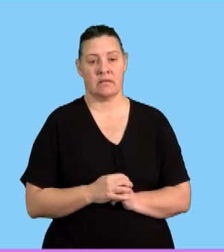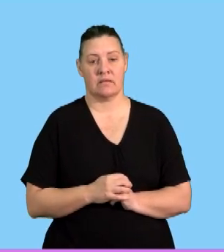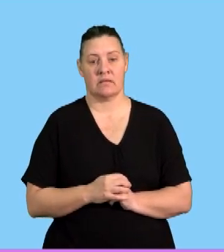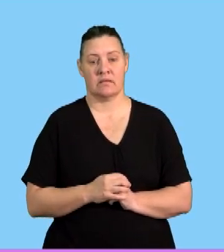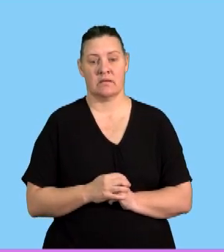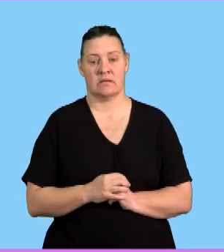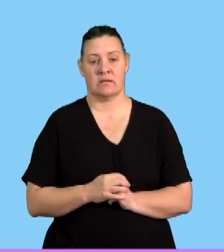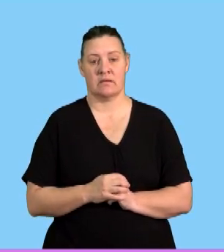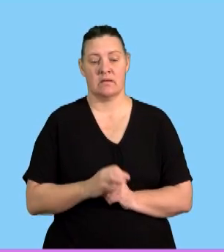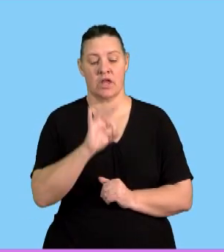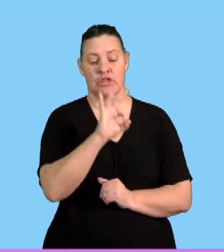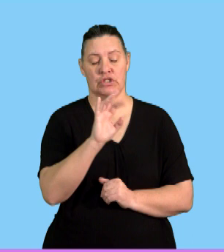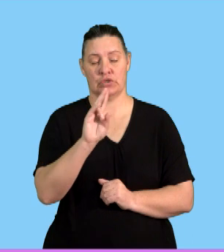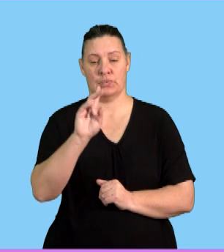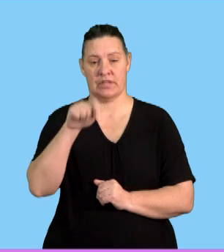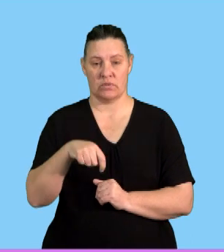to be the